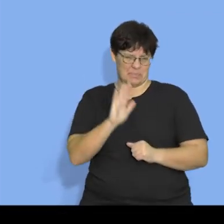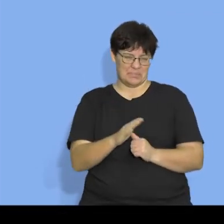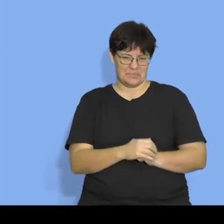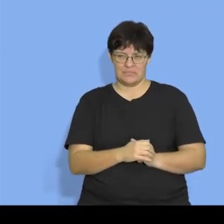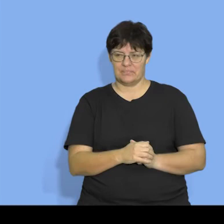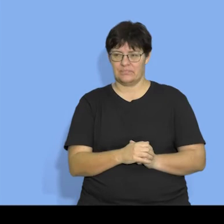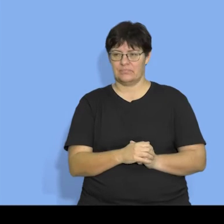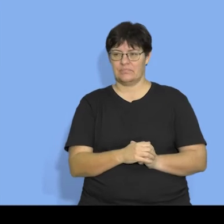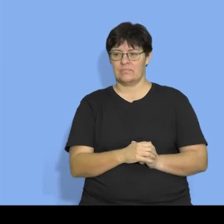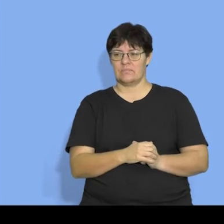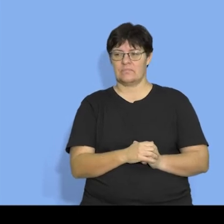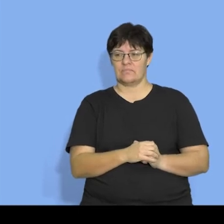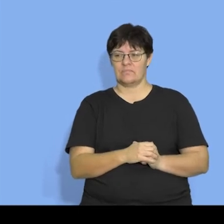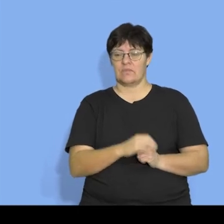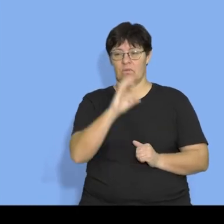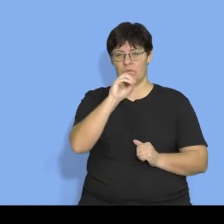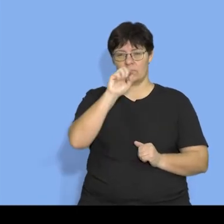them.